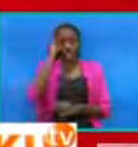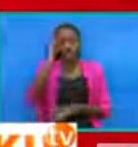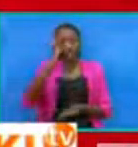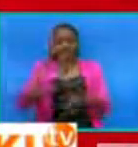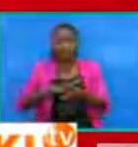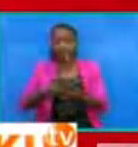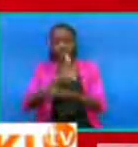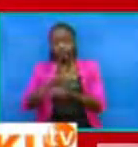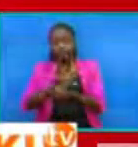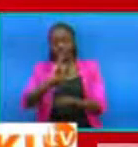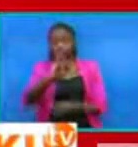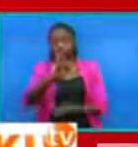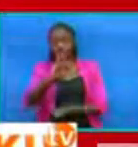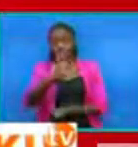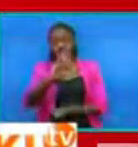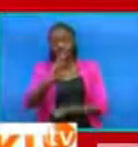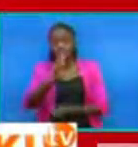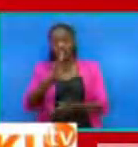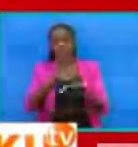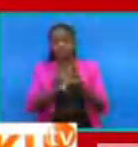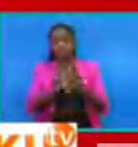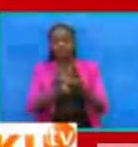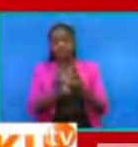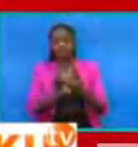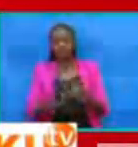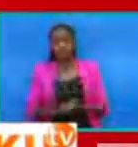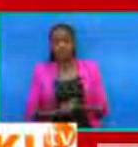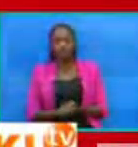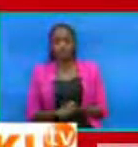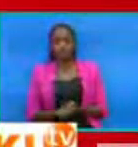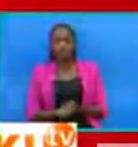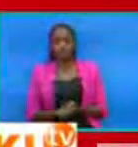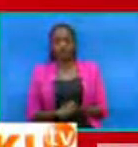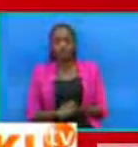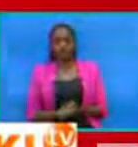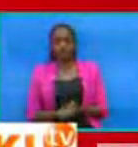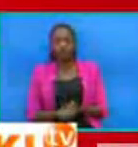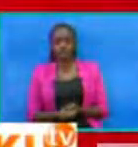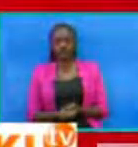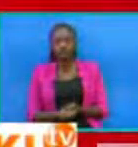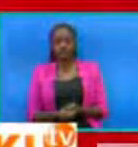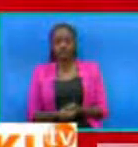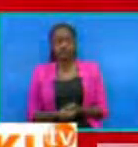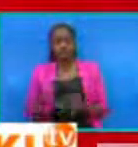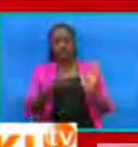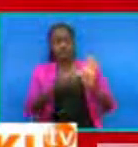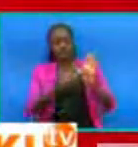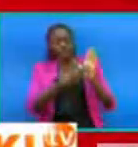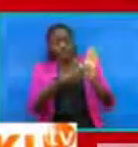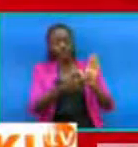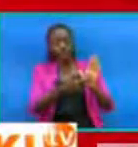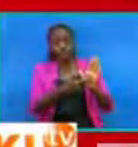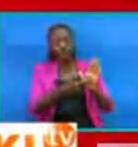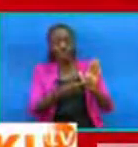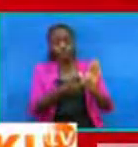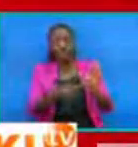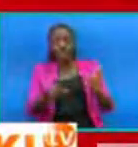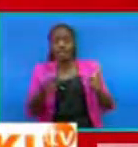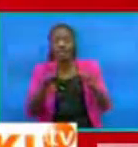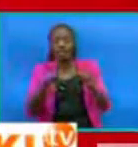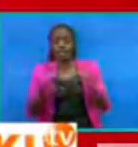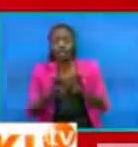ICT positively to ensure actually we are performing and we are not solely